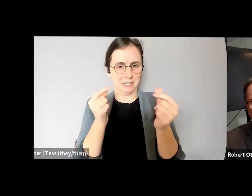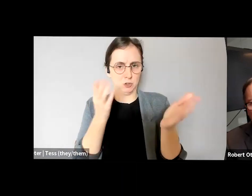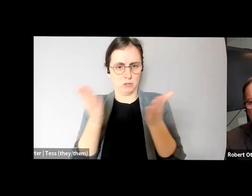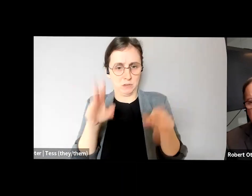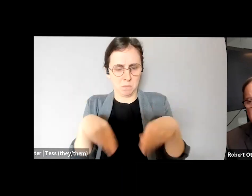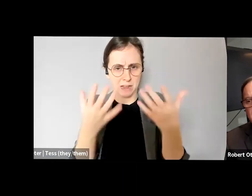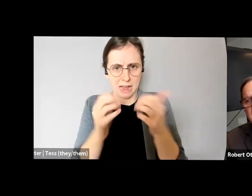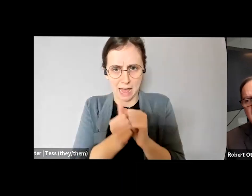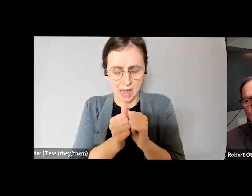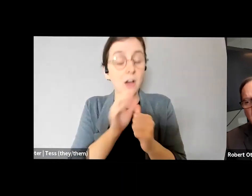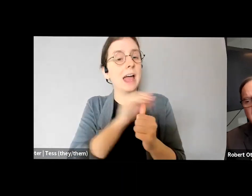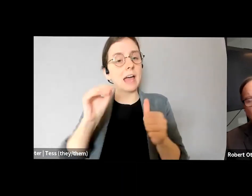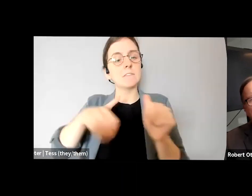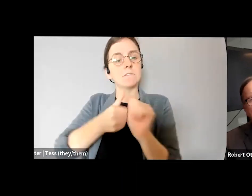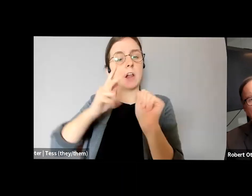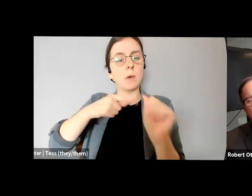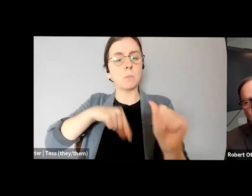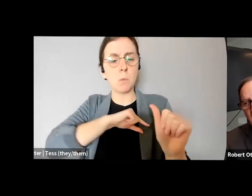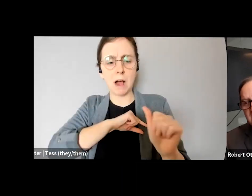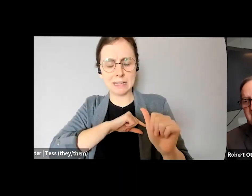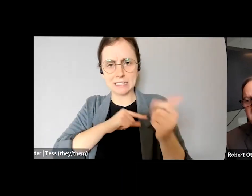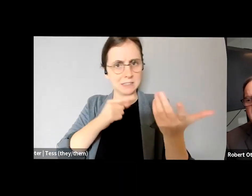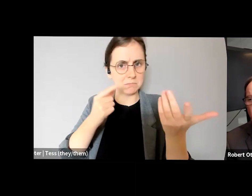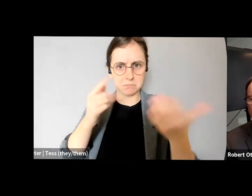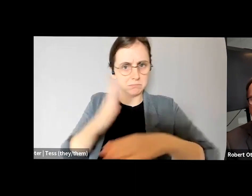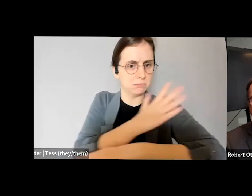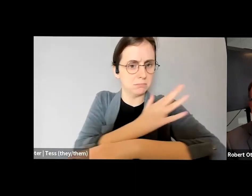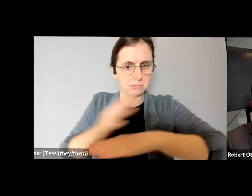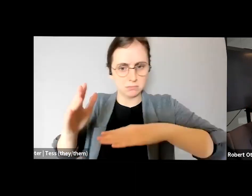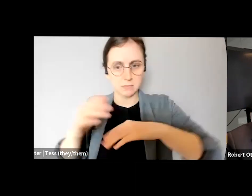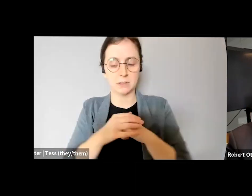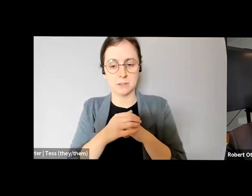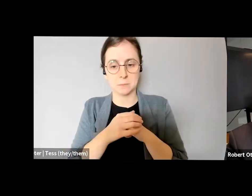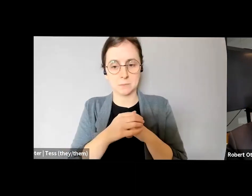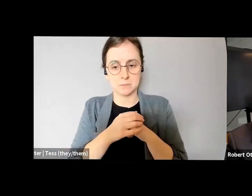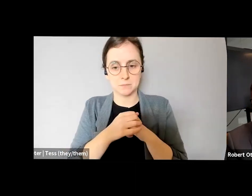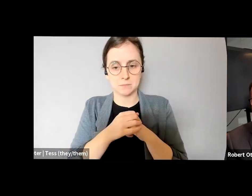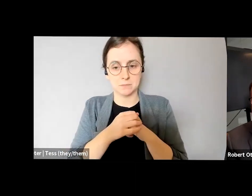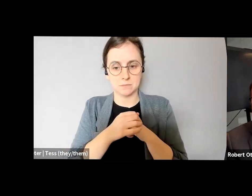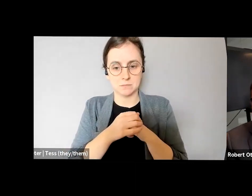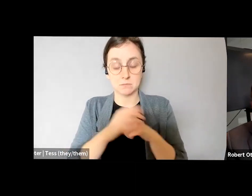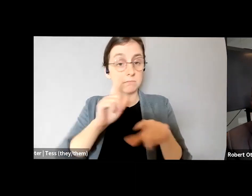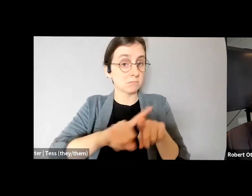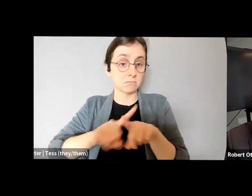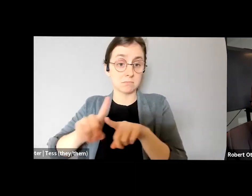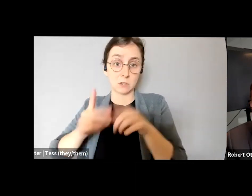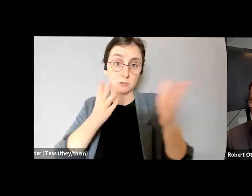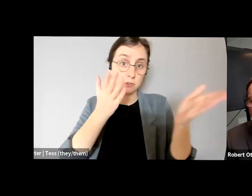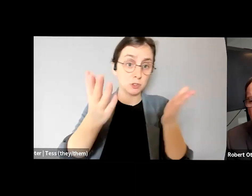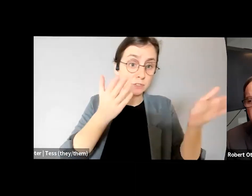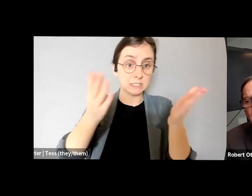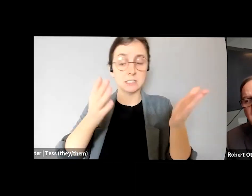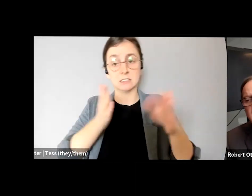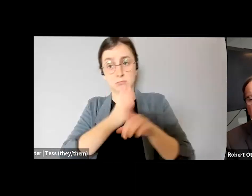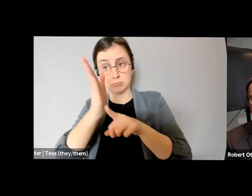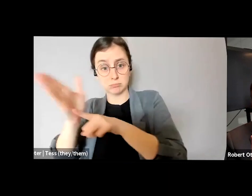of follow-up is. Quality improvement in all settings and across all types of services is ARC's current agenda,